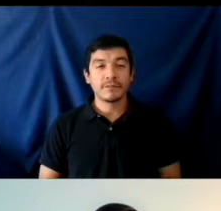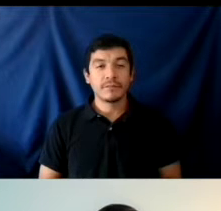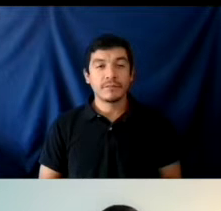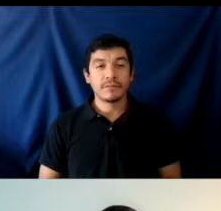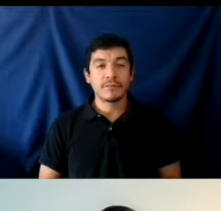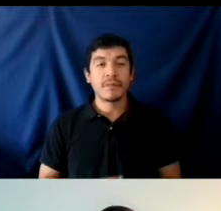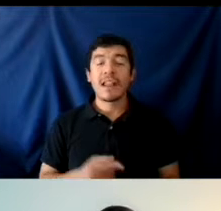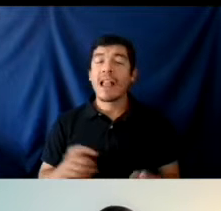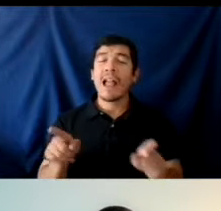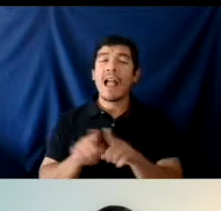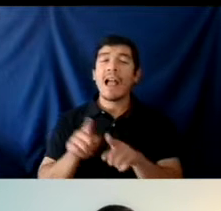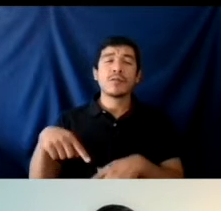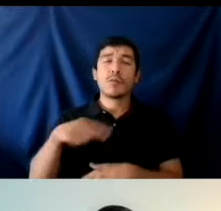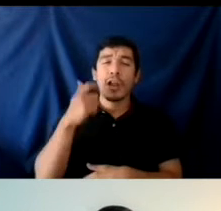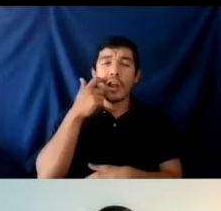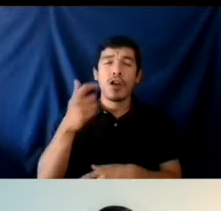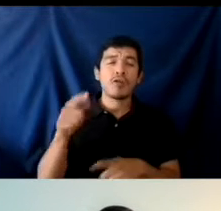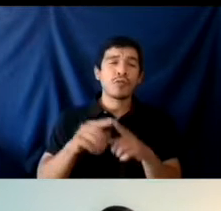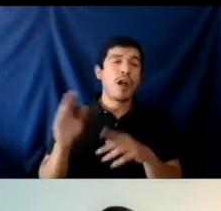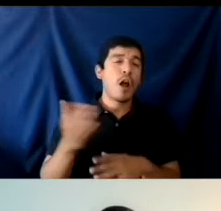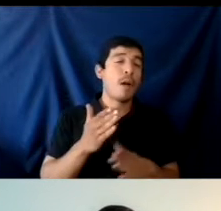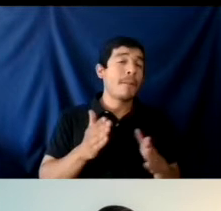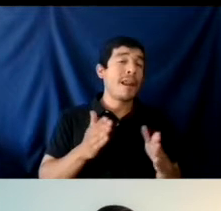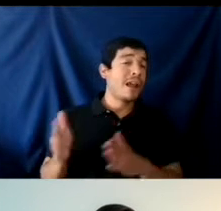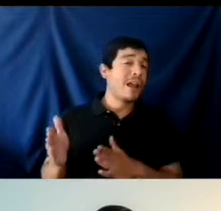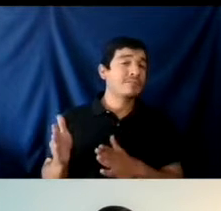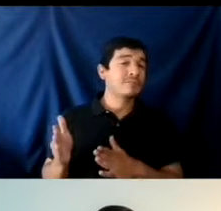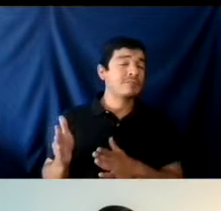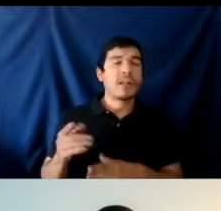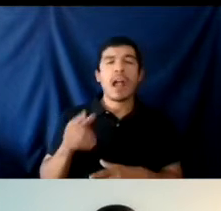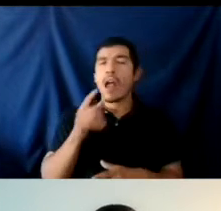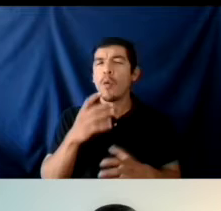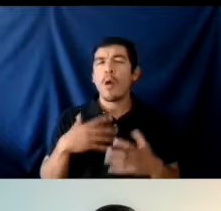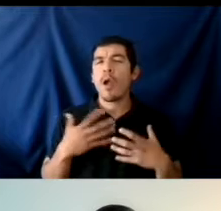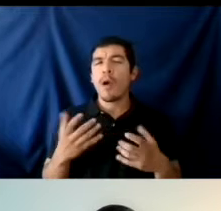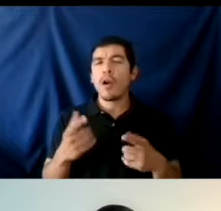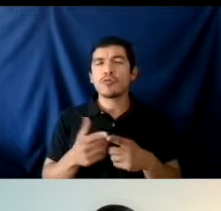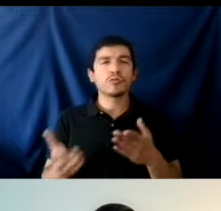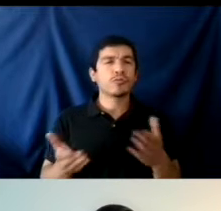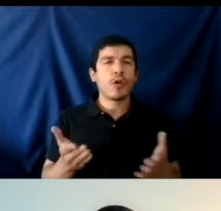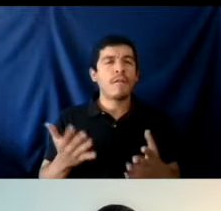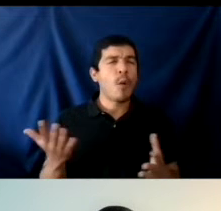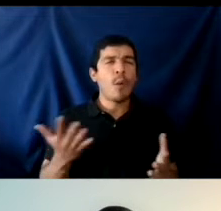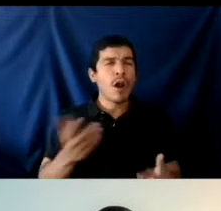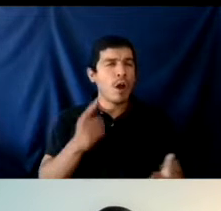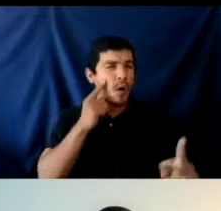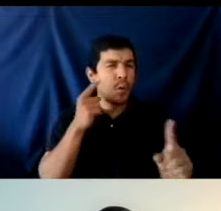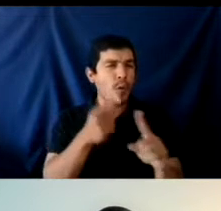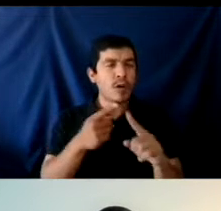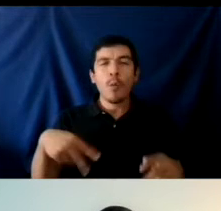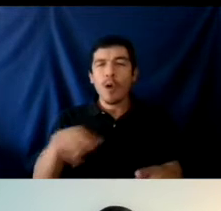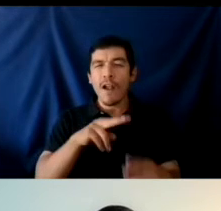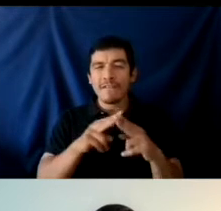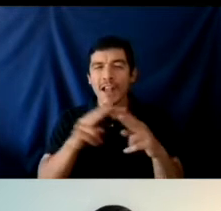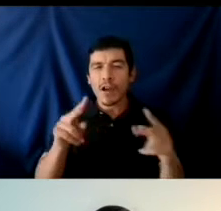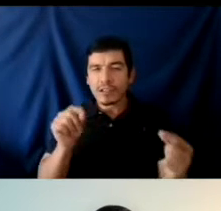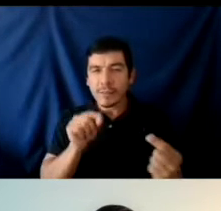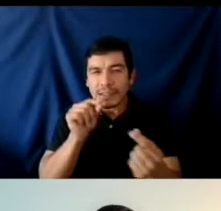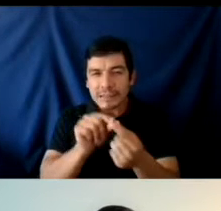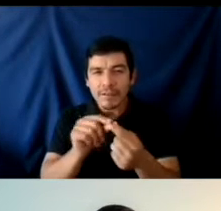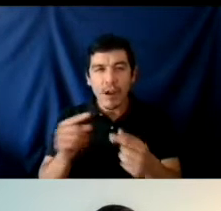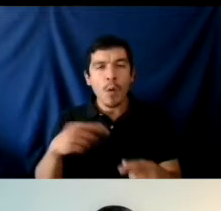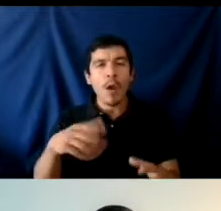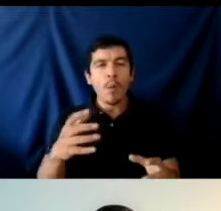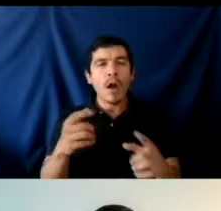Now, as we look to our strategic plan and who we want to serve, what our goals are, we're very specific. We want to